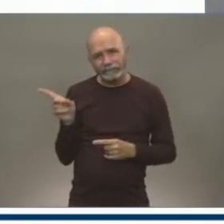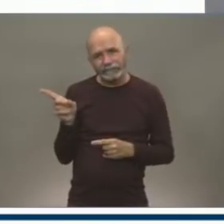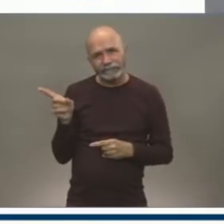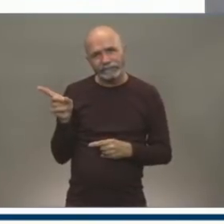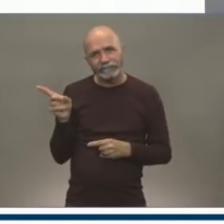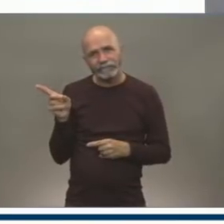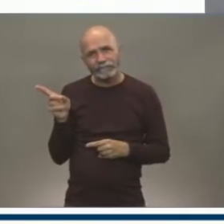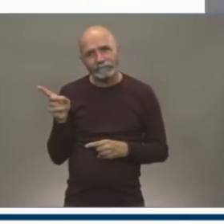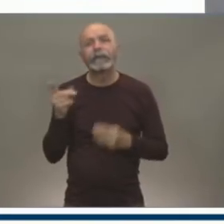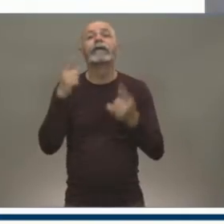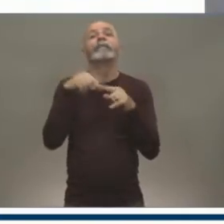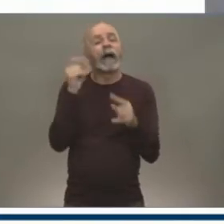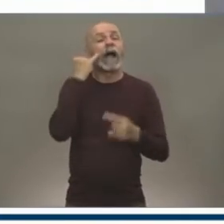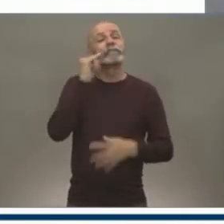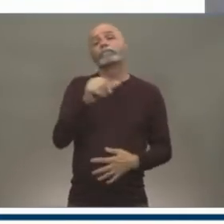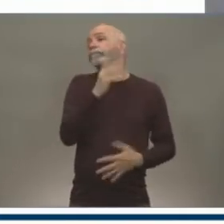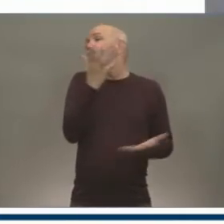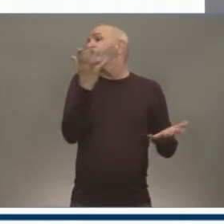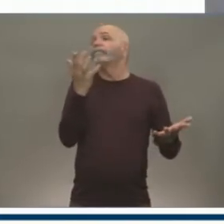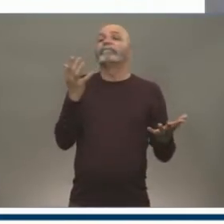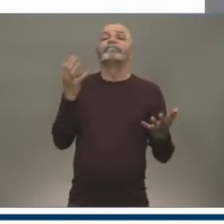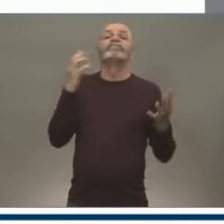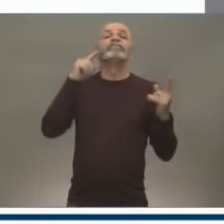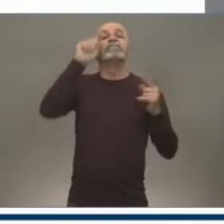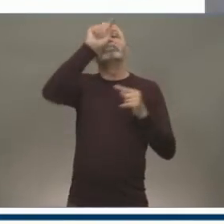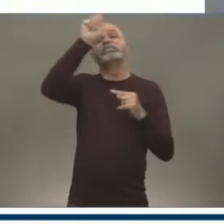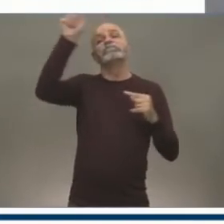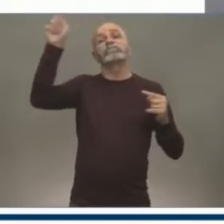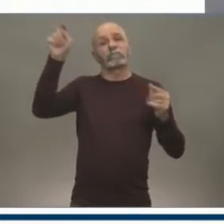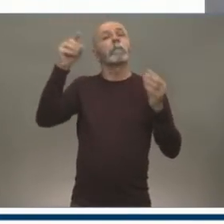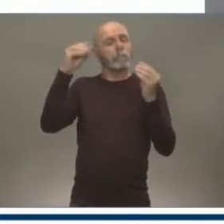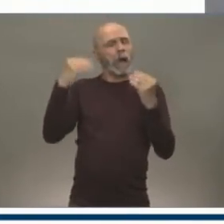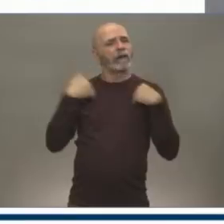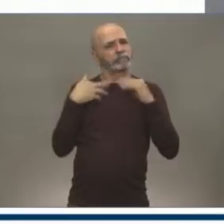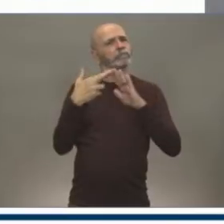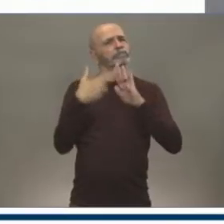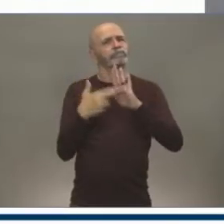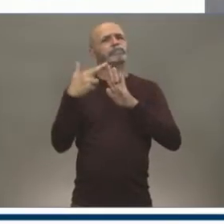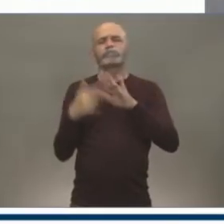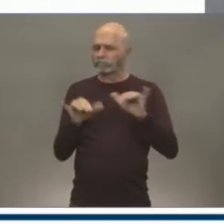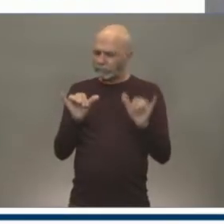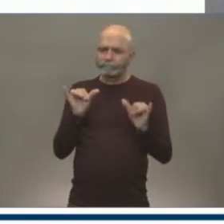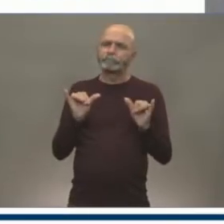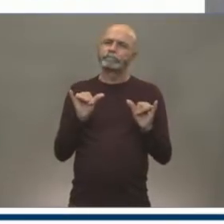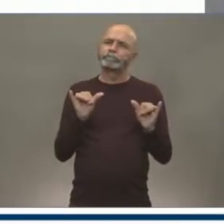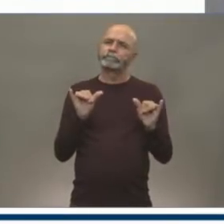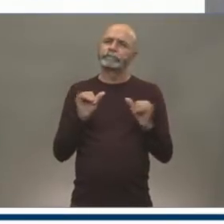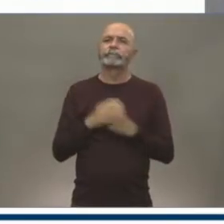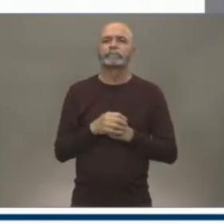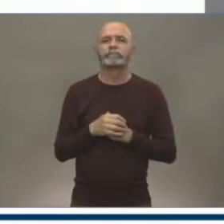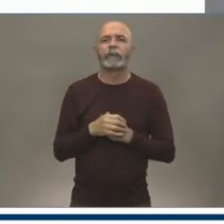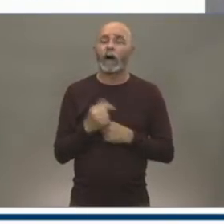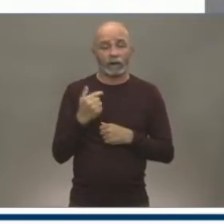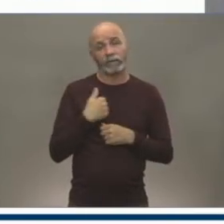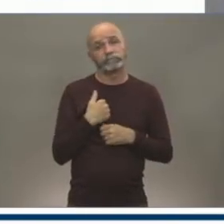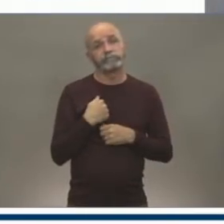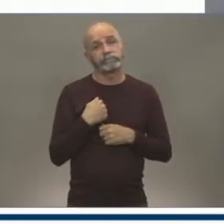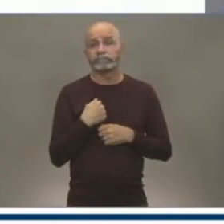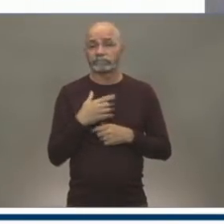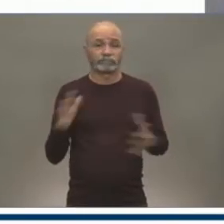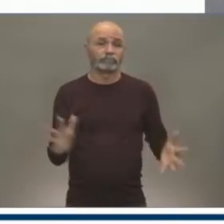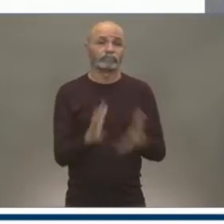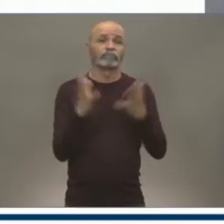on the rest of Canada would still hold. But my advice to Atlantic Canadians is to stay home, just as Dr. Strang and I have said to